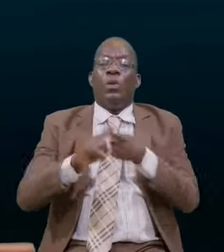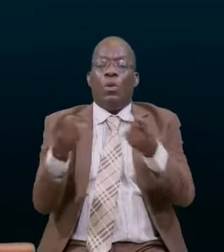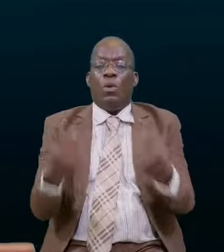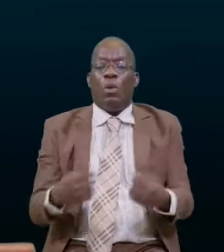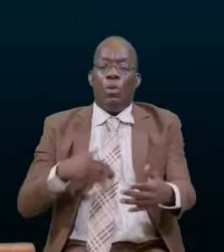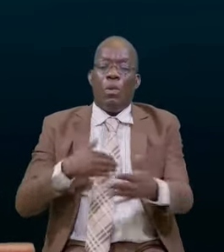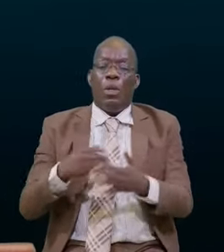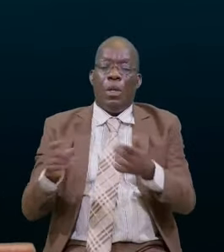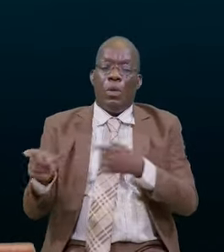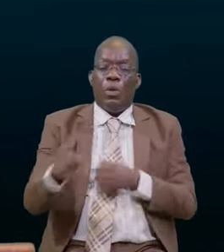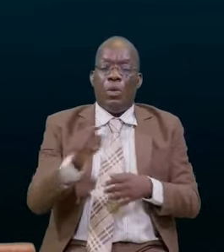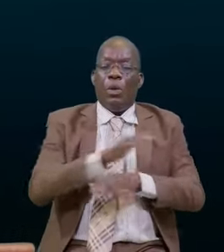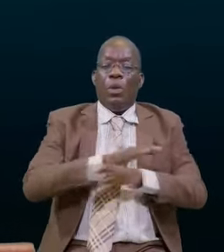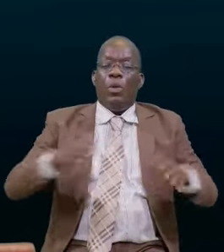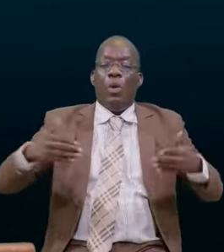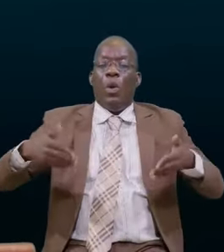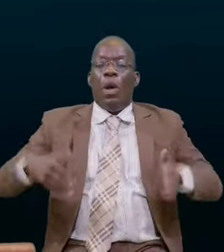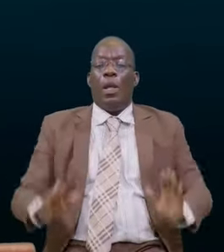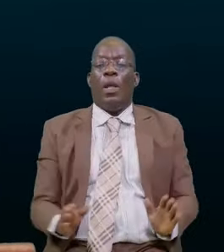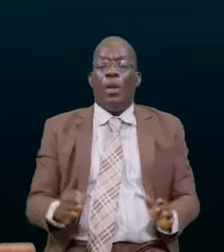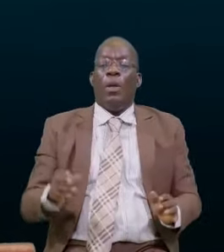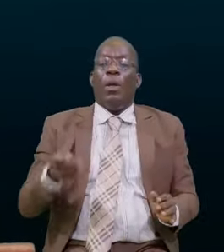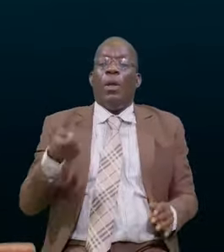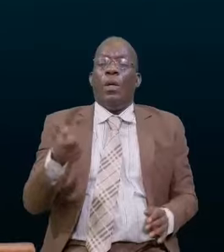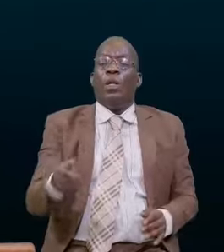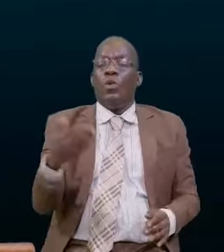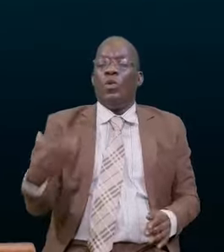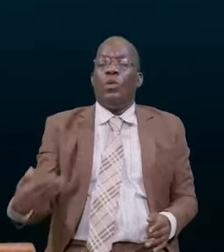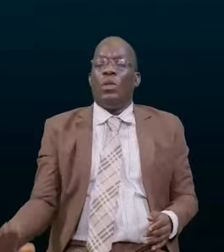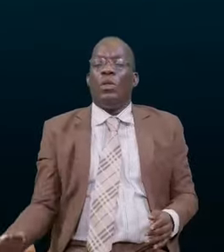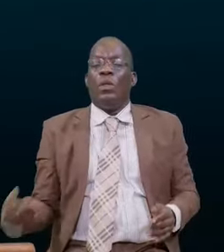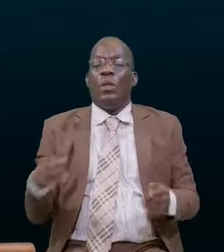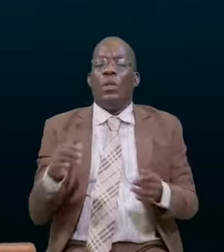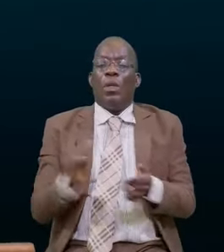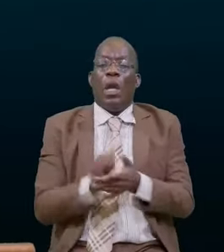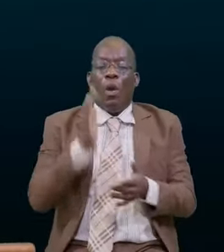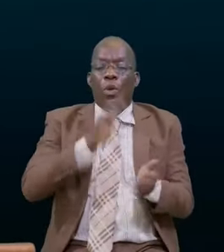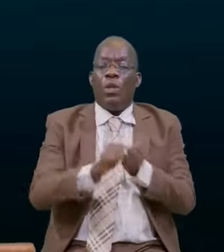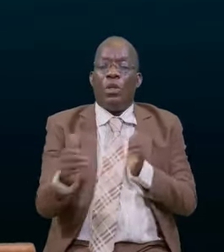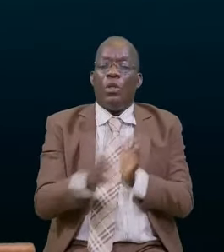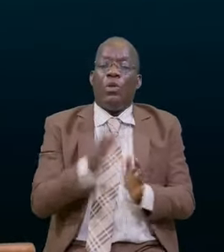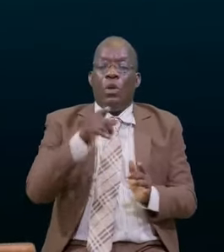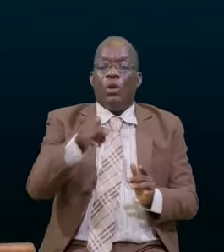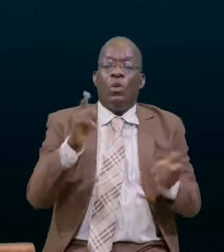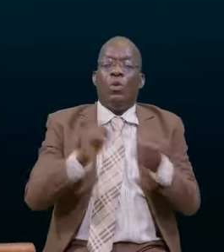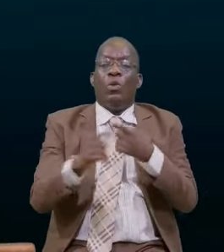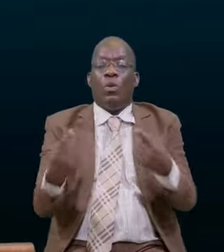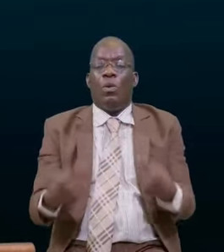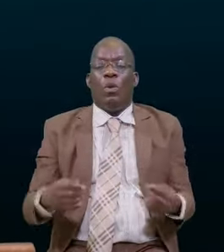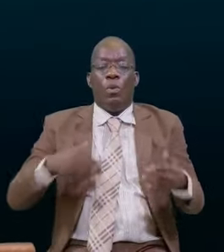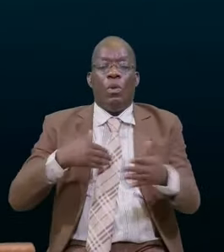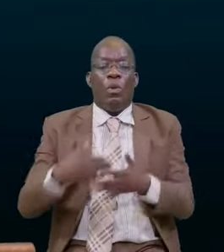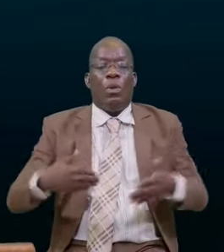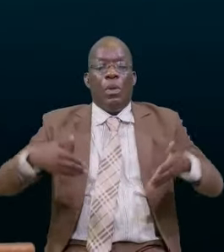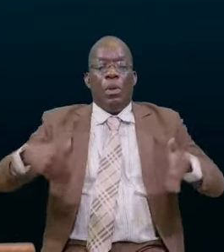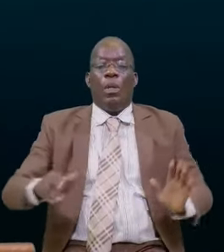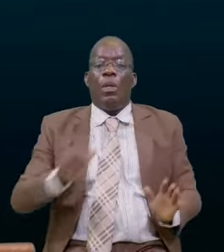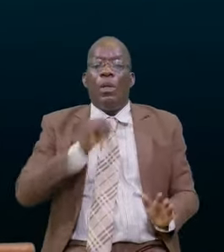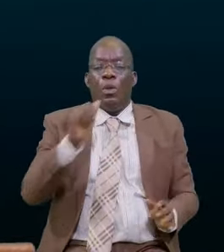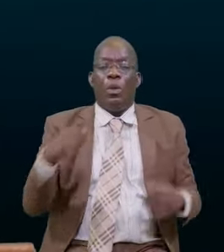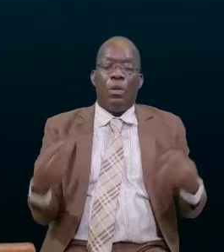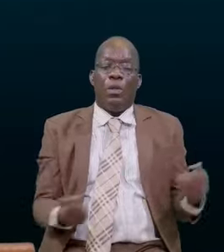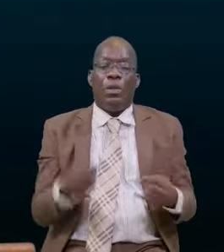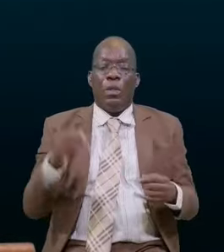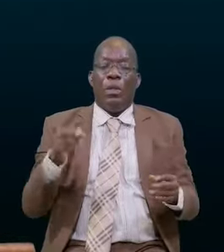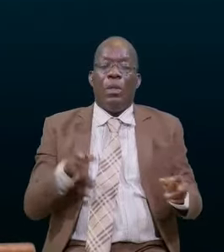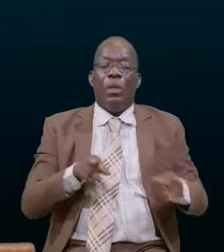you don't allow little fly to come into your life he says let no sin there for rain your motal body that you should obey it in